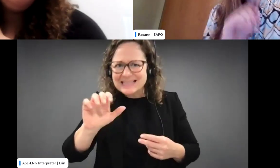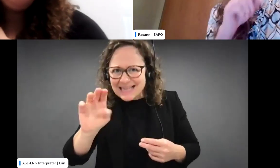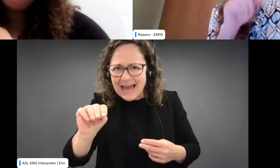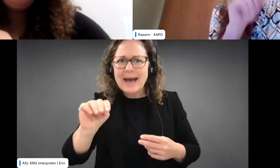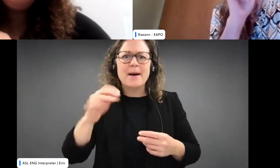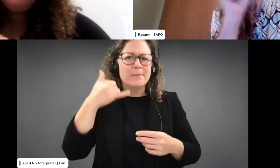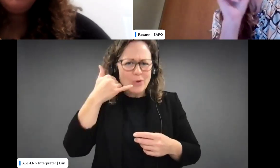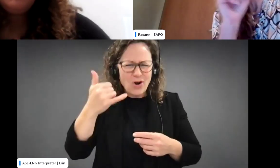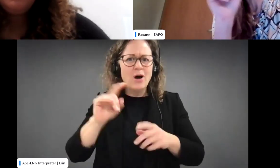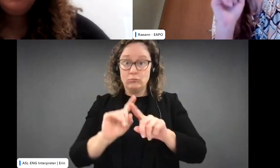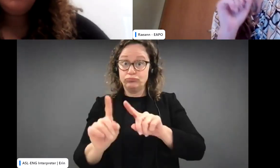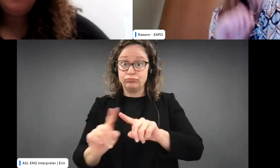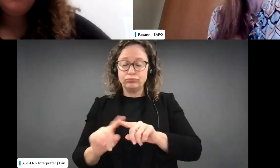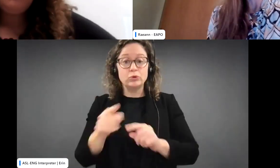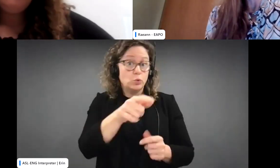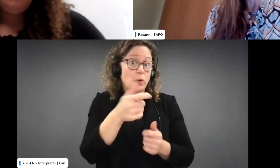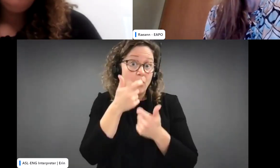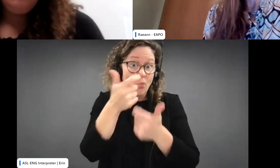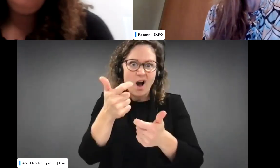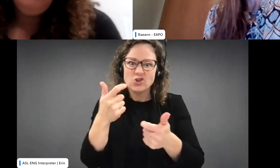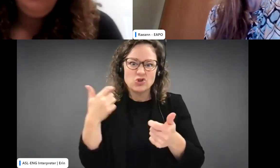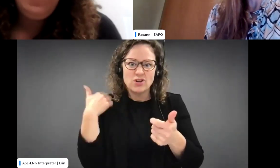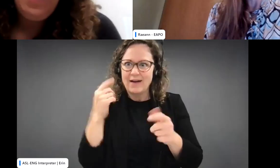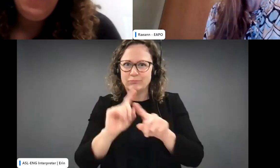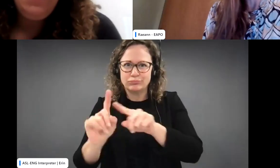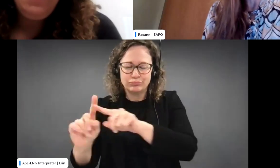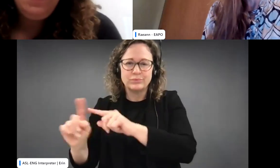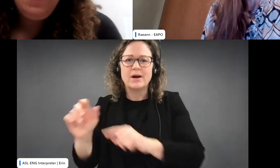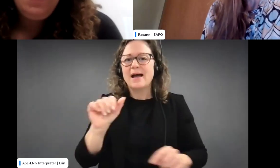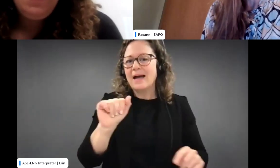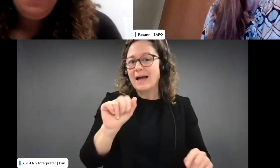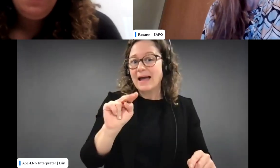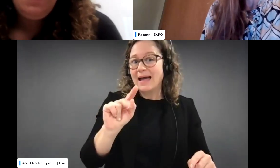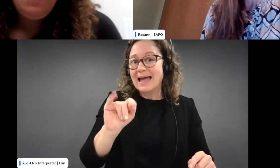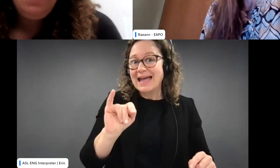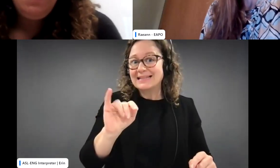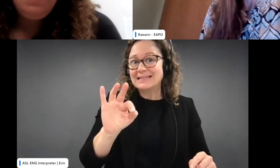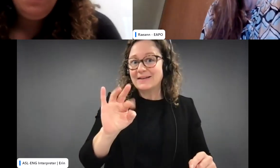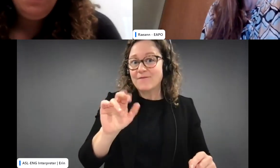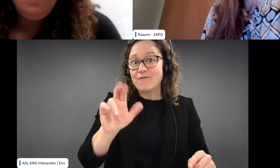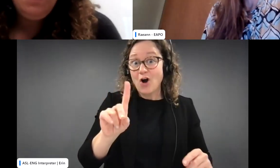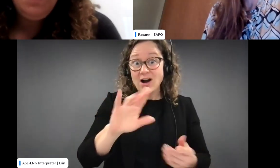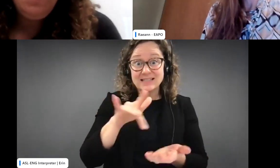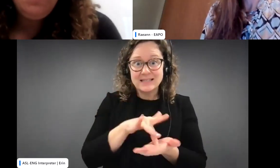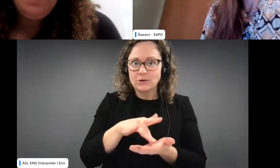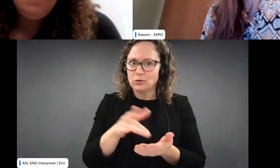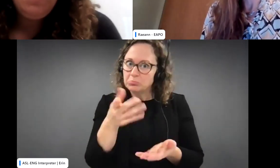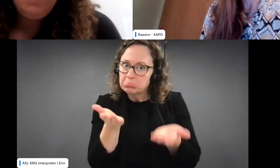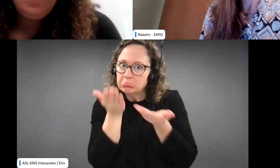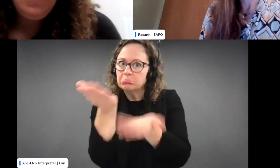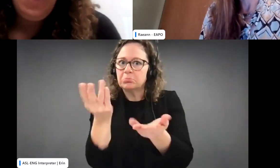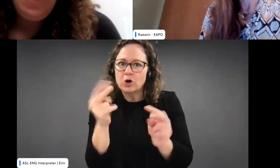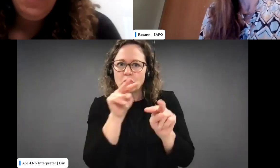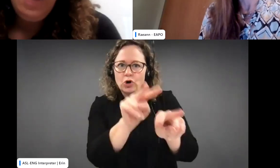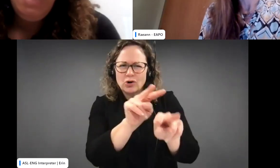they talk about the things to look for in those emails. The one that the Anti-Fraud Center was Yeah. really good, just to find out some of those, scams